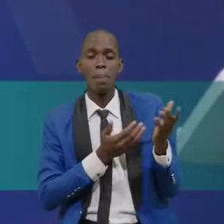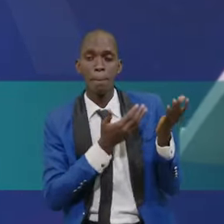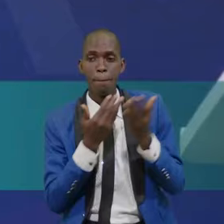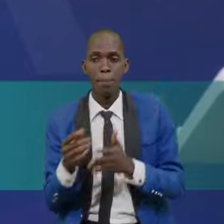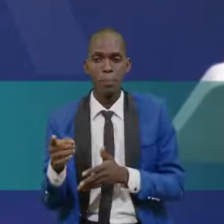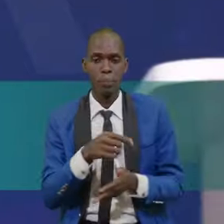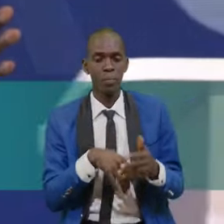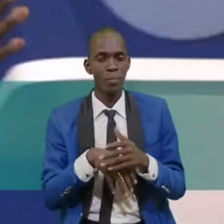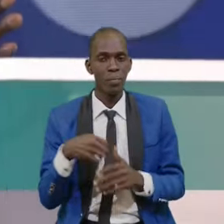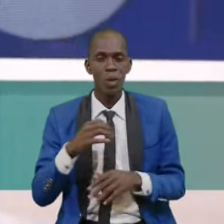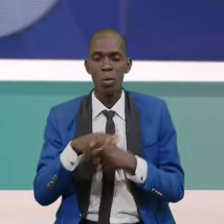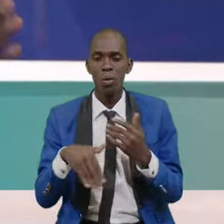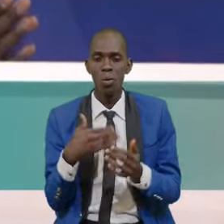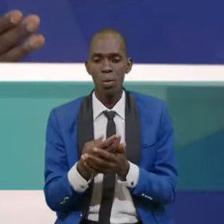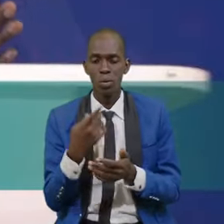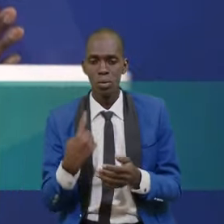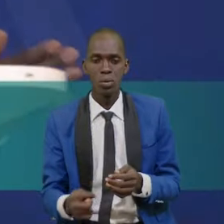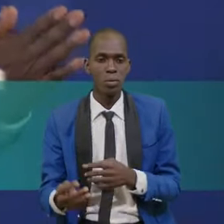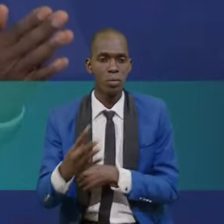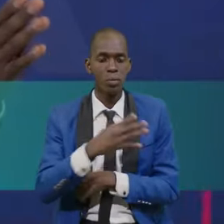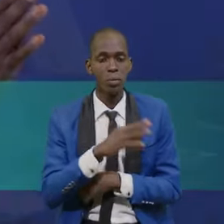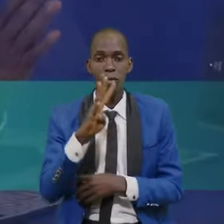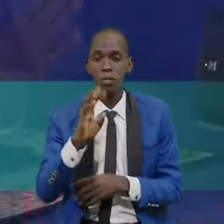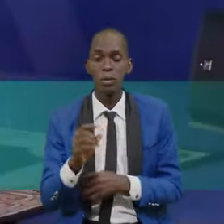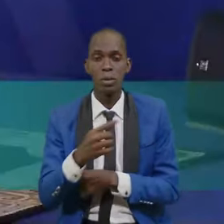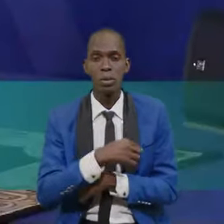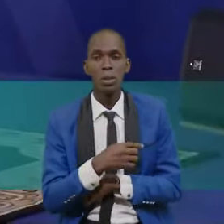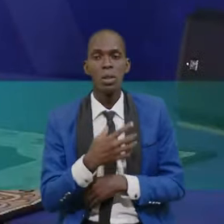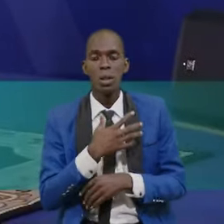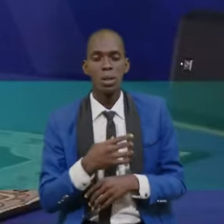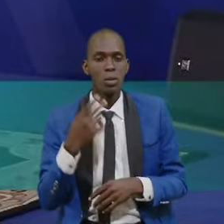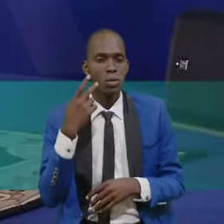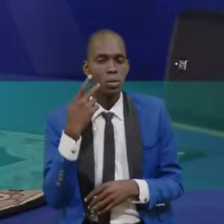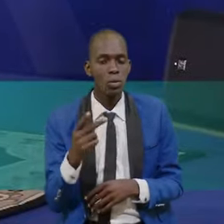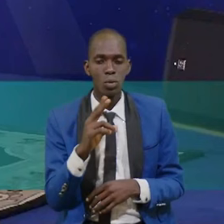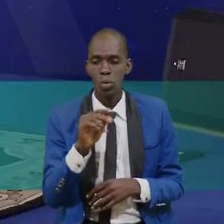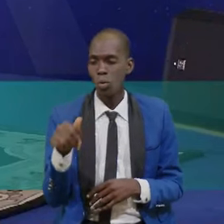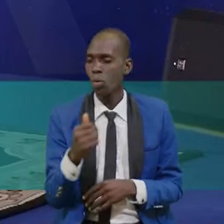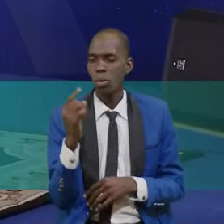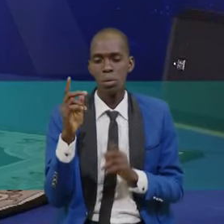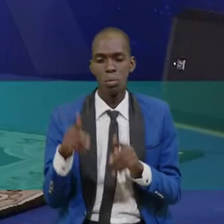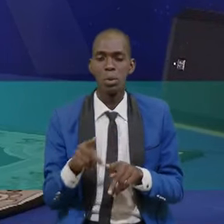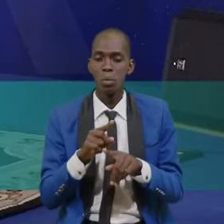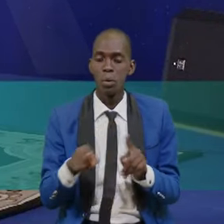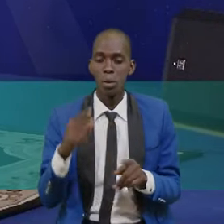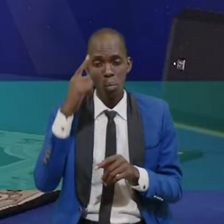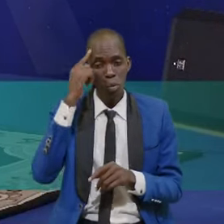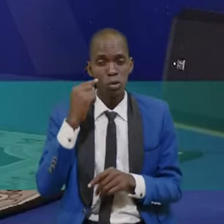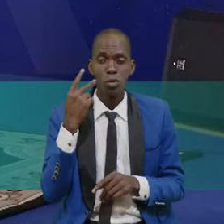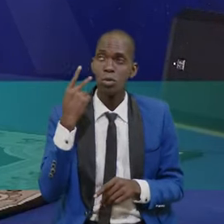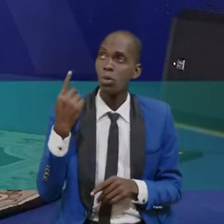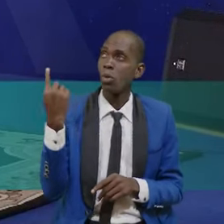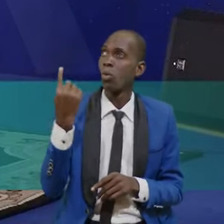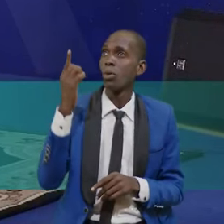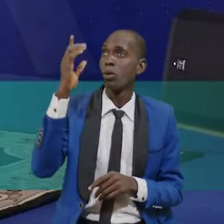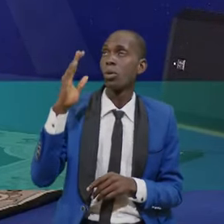40 days. He saw no other person. only God. And God showed him 40 days